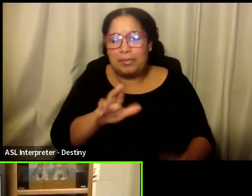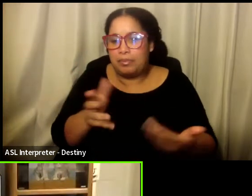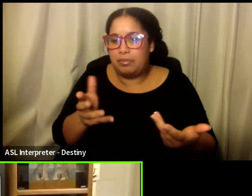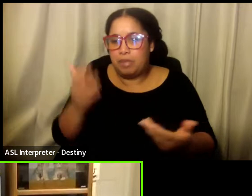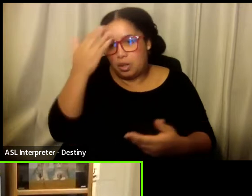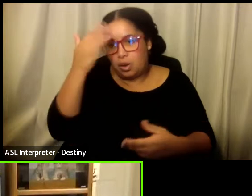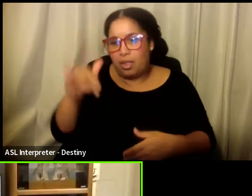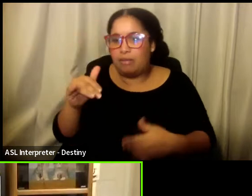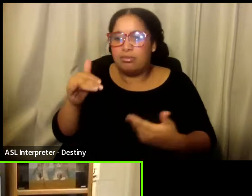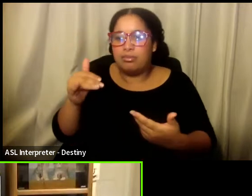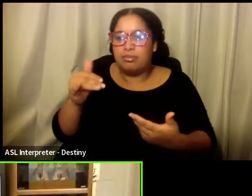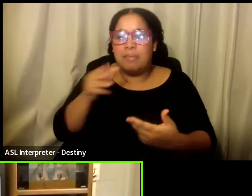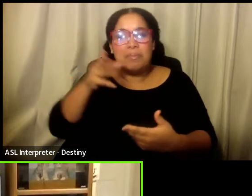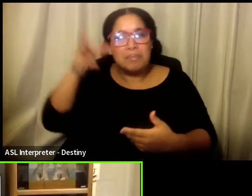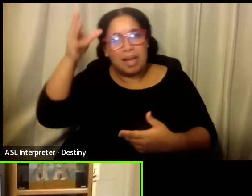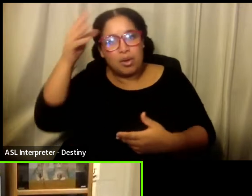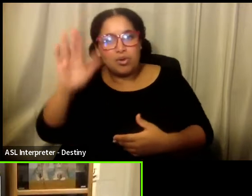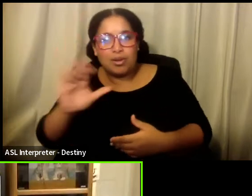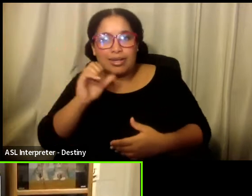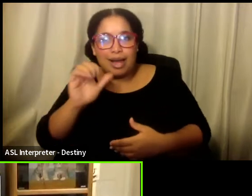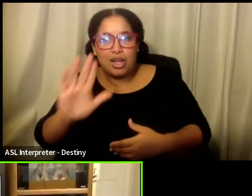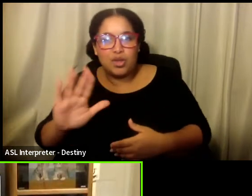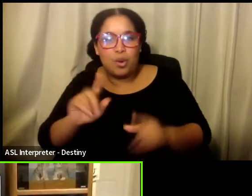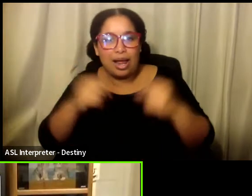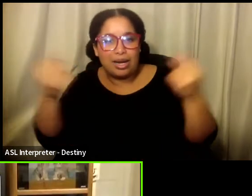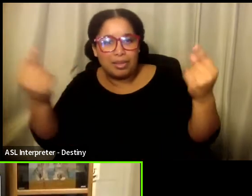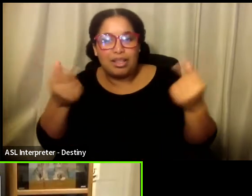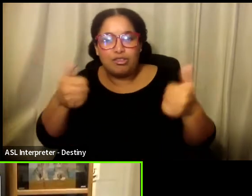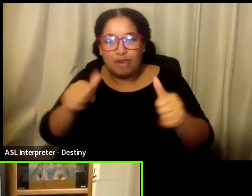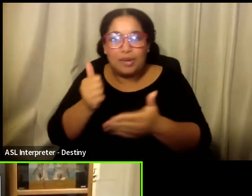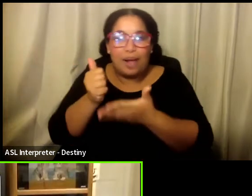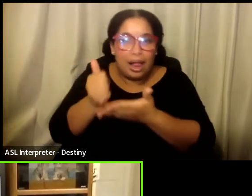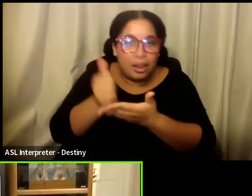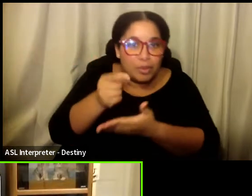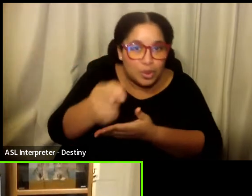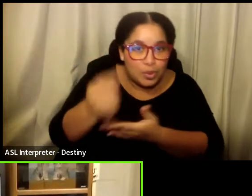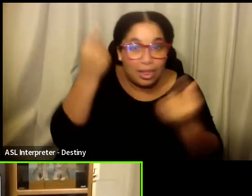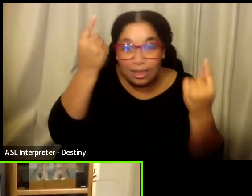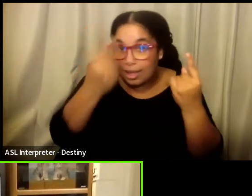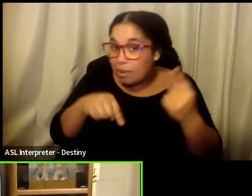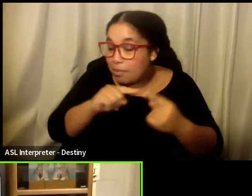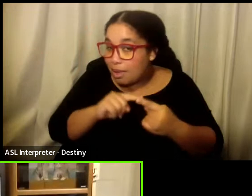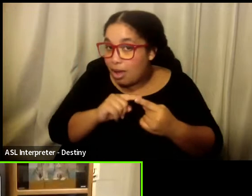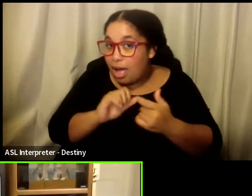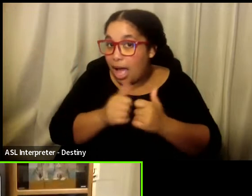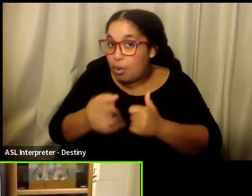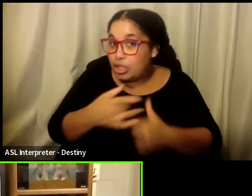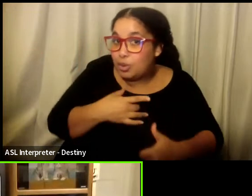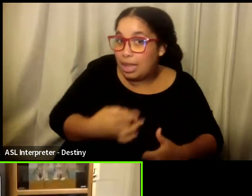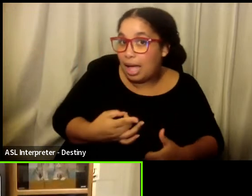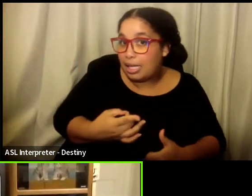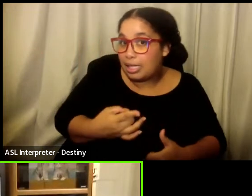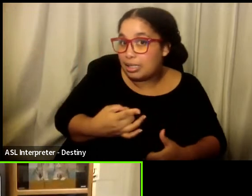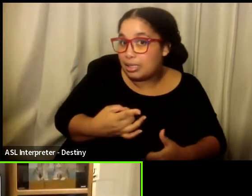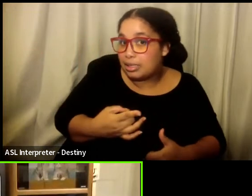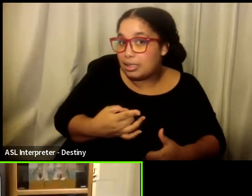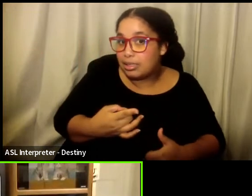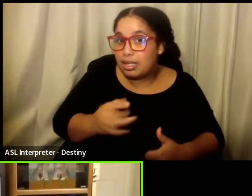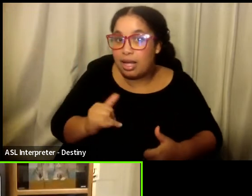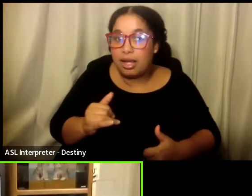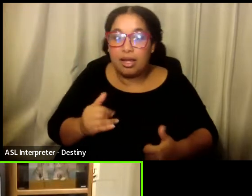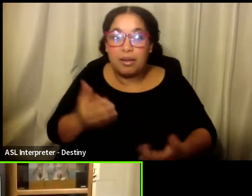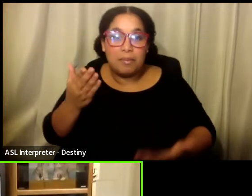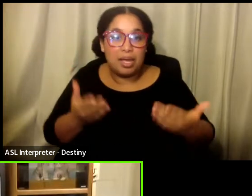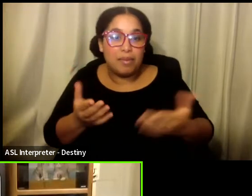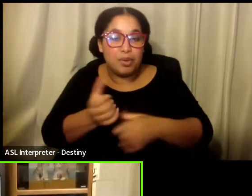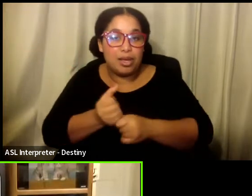that parent of yours is not your enemy. They're just trying to help you, and think about, well, how would you like to say it? Maybe if you get a whole